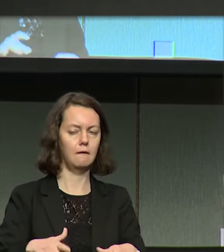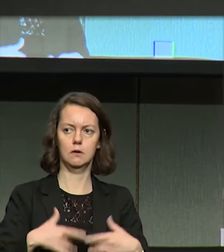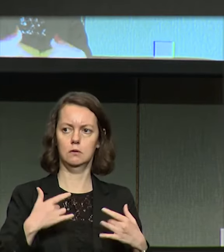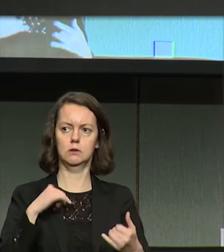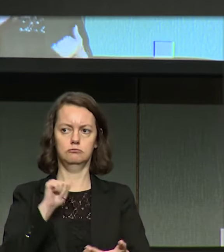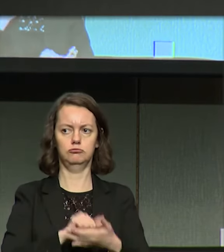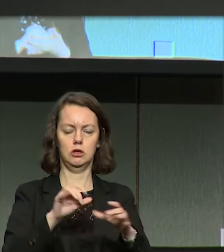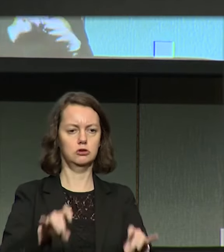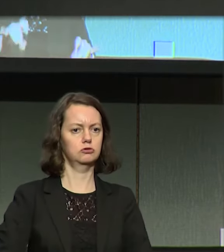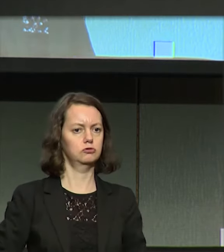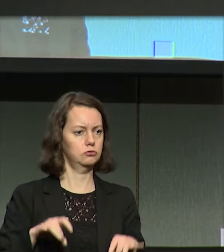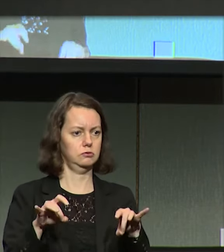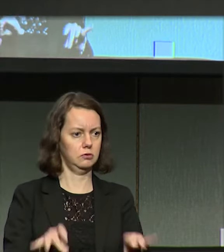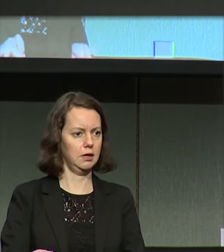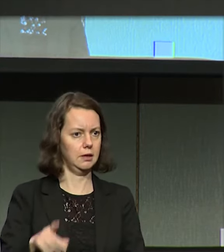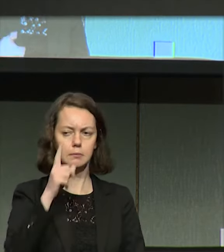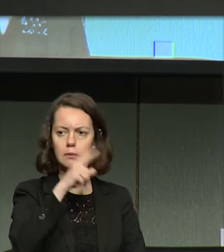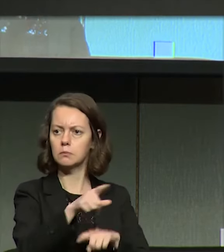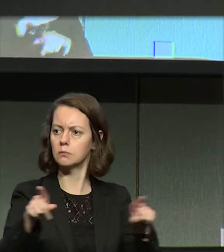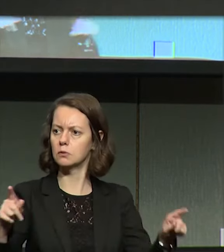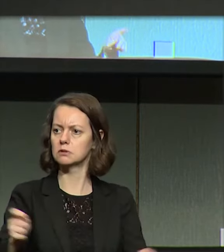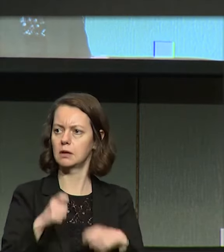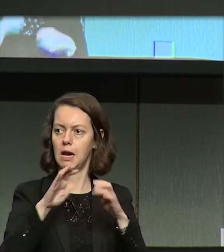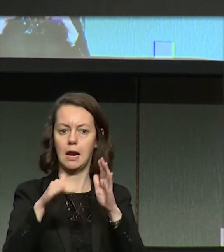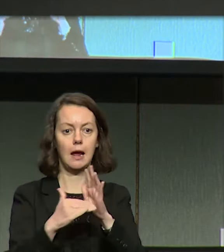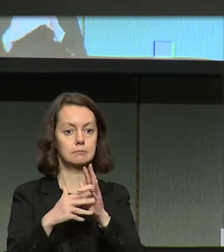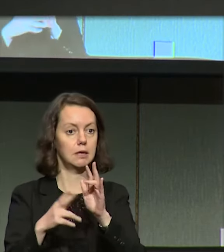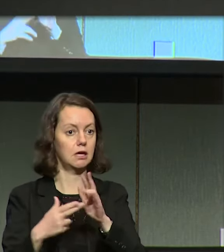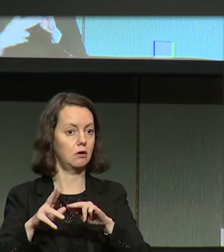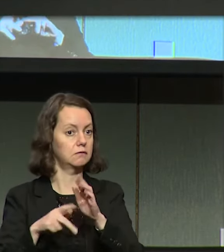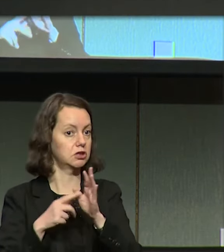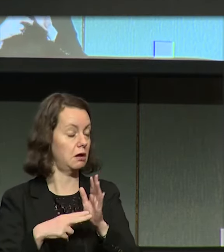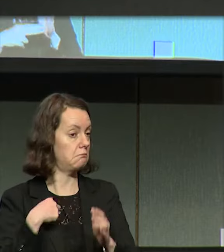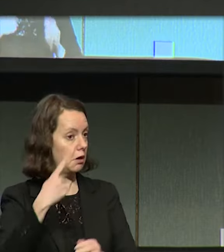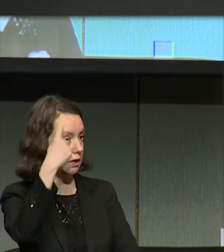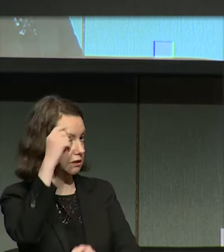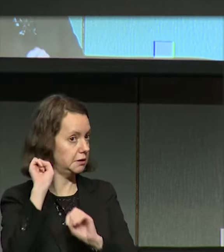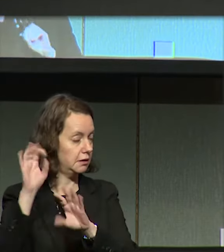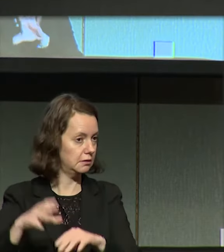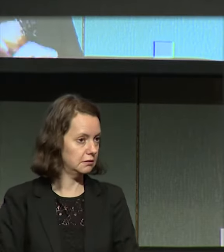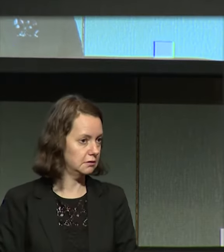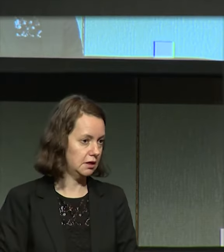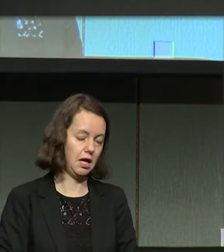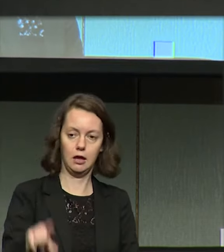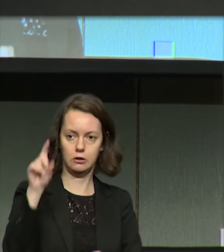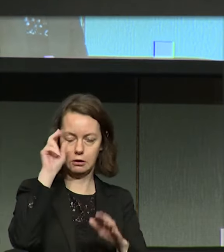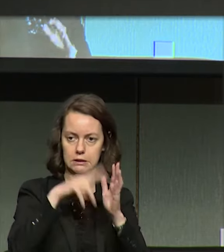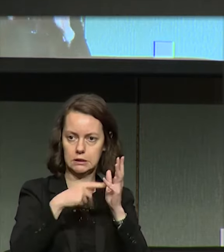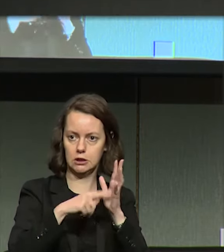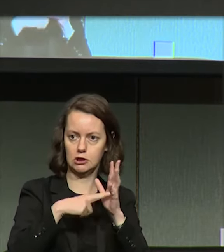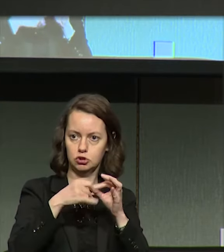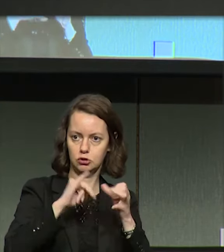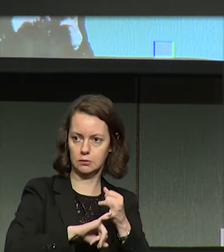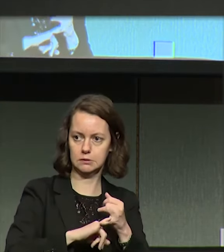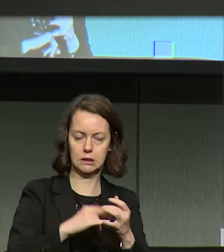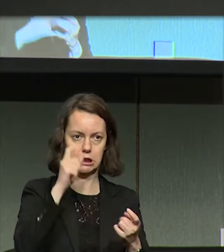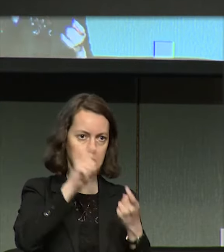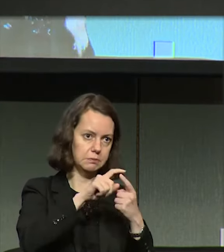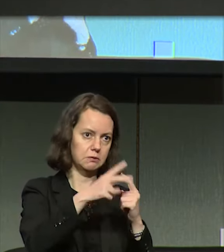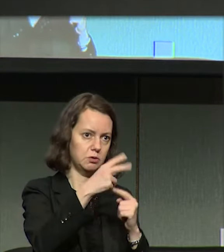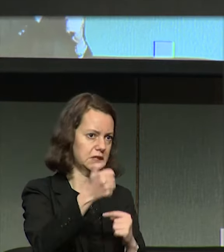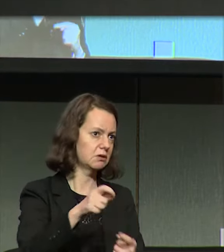being Australian and celebrate that. And you know what, for all the crazy nut jobs who want to cling to January 26th, it would